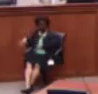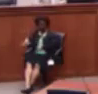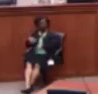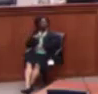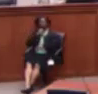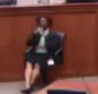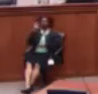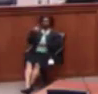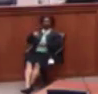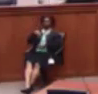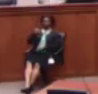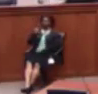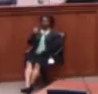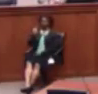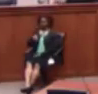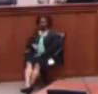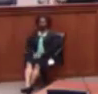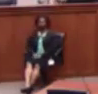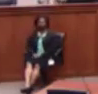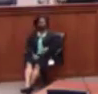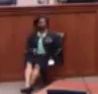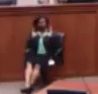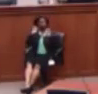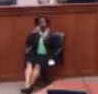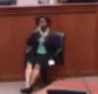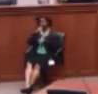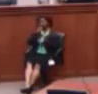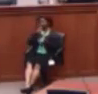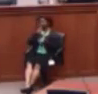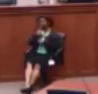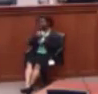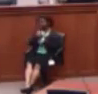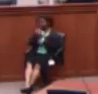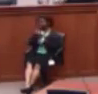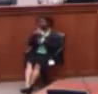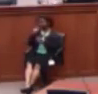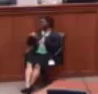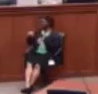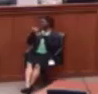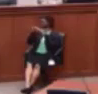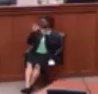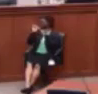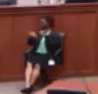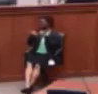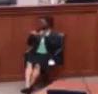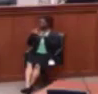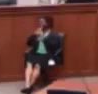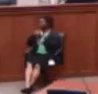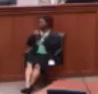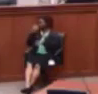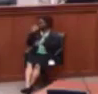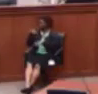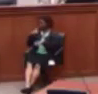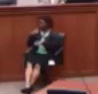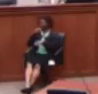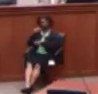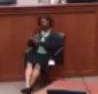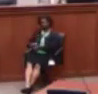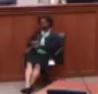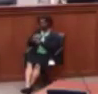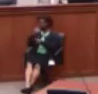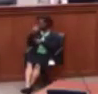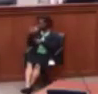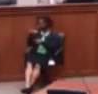Superintendent Members, I'll White. just let you know this is the standard report that's issued related to administrative irregularities. As you know, you've put in place